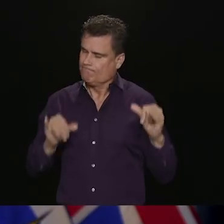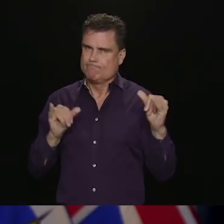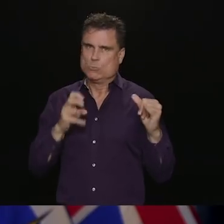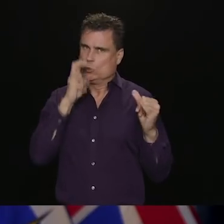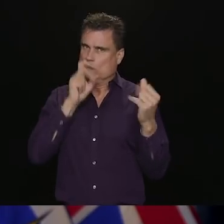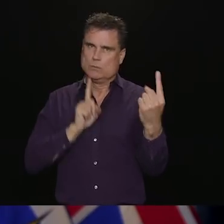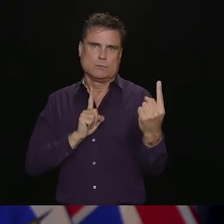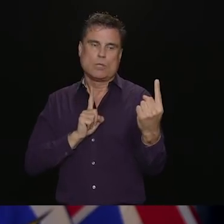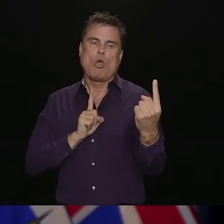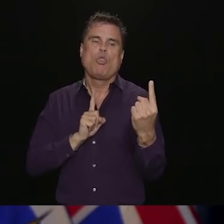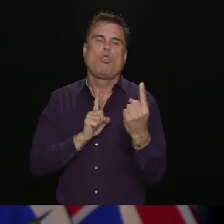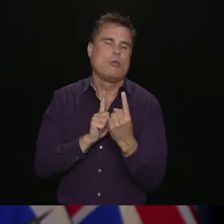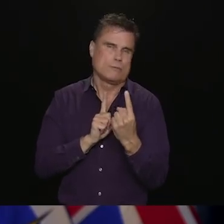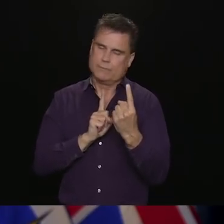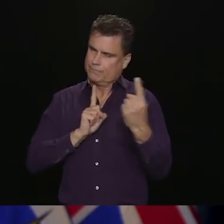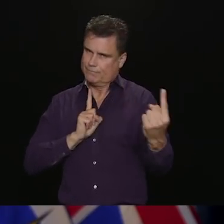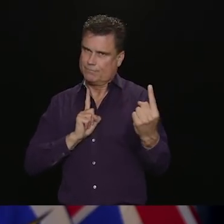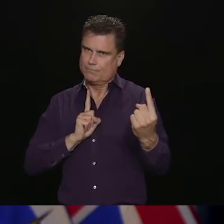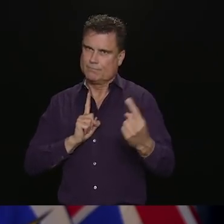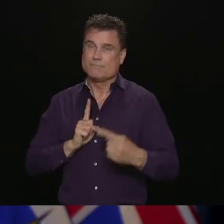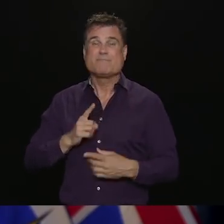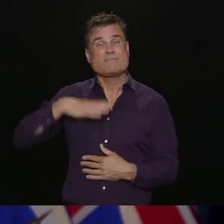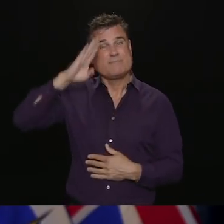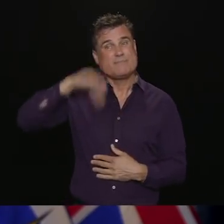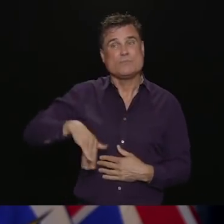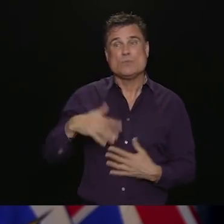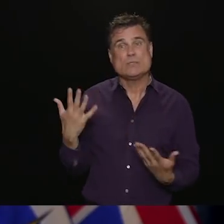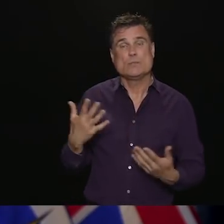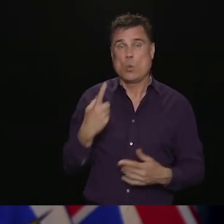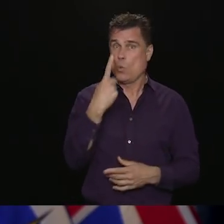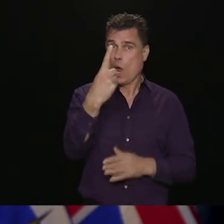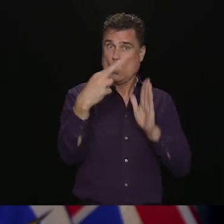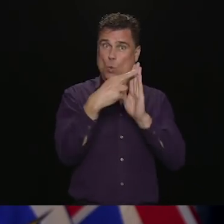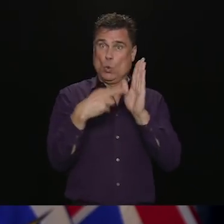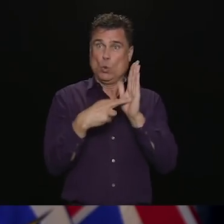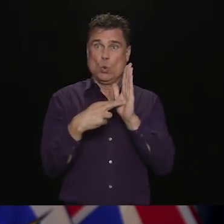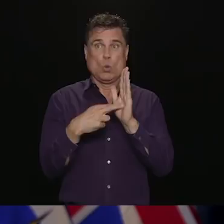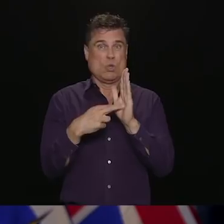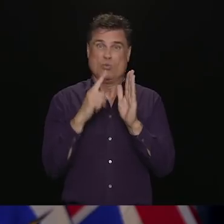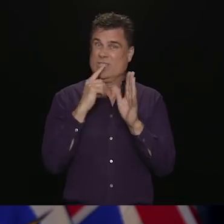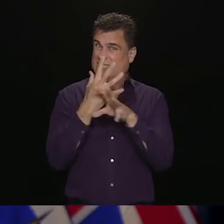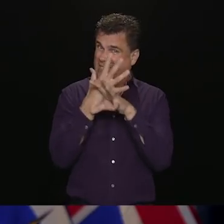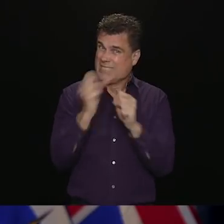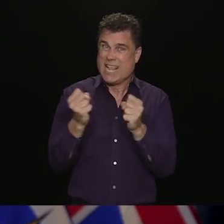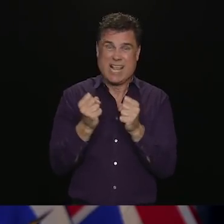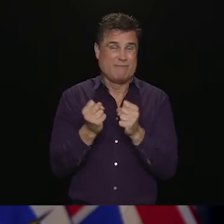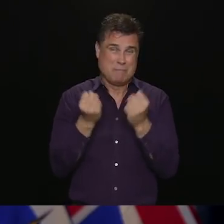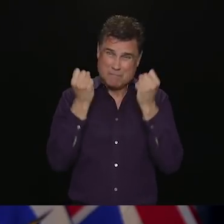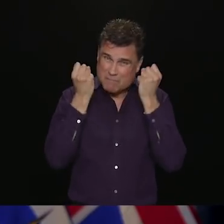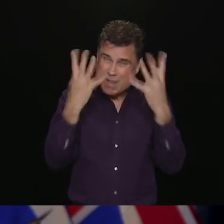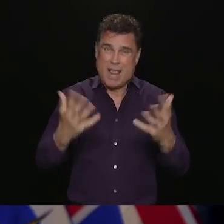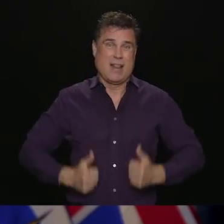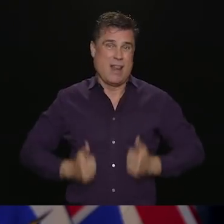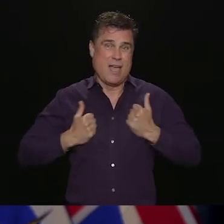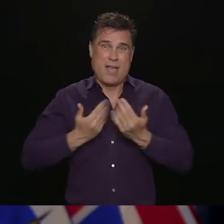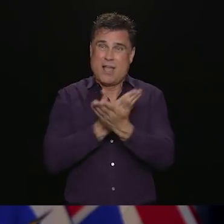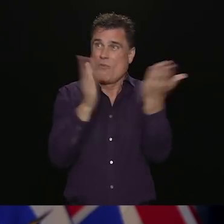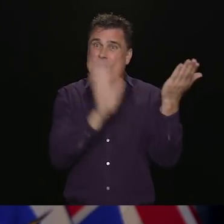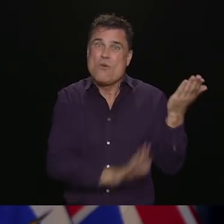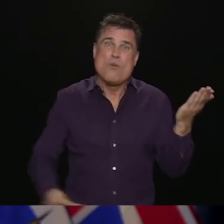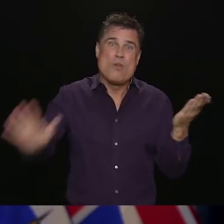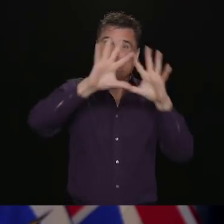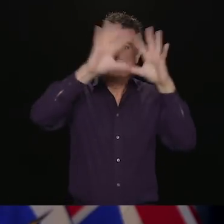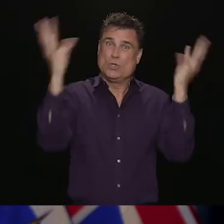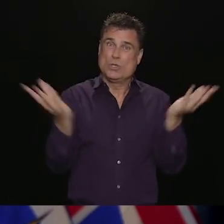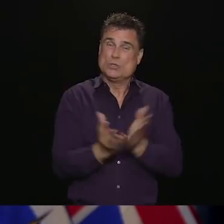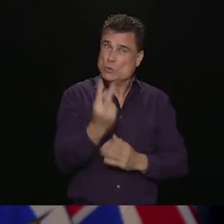places around the world have saved tens of thousands of lives. So what we're looking at, and what the UK, the Lancet article was